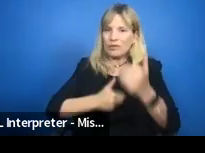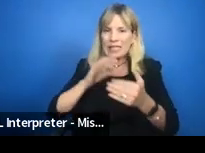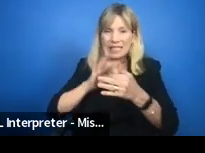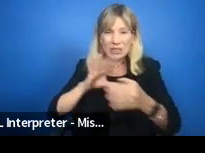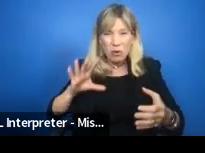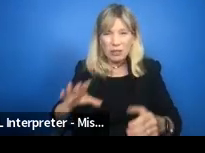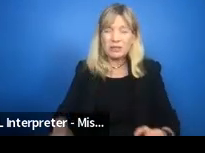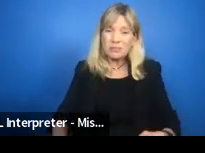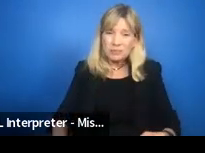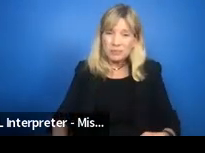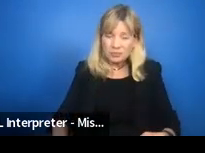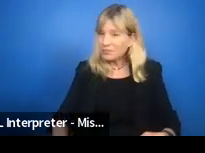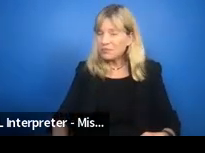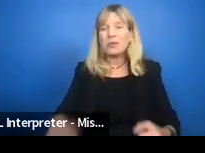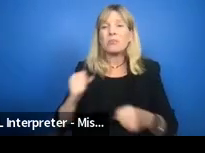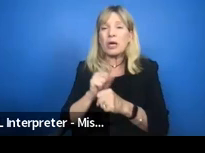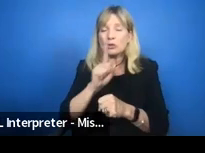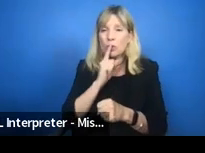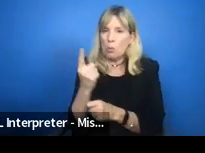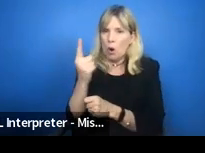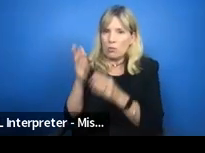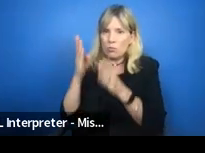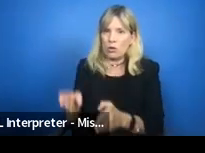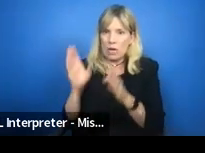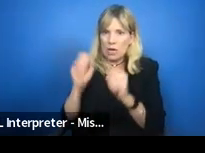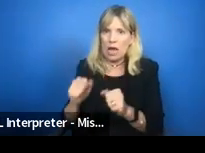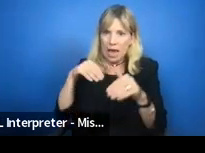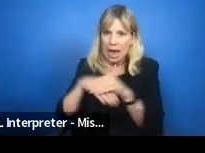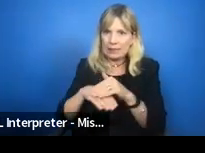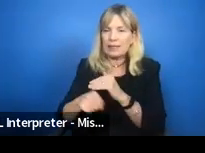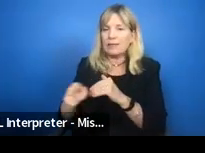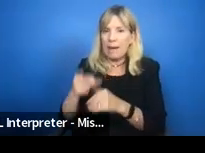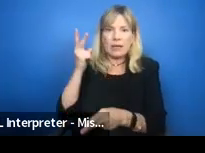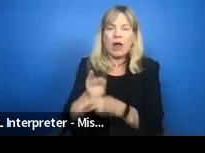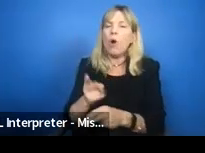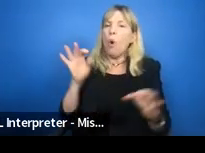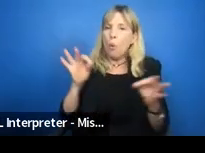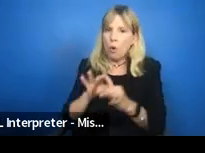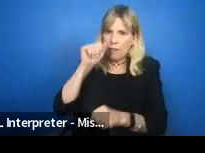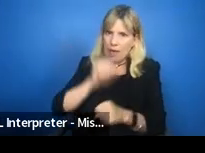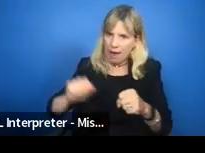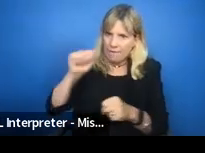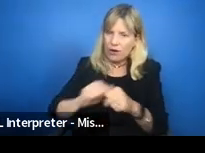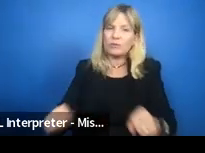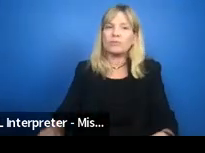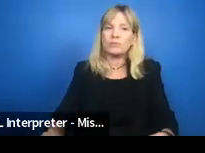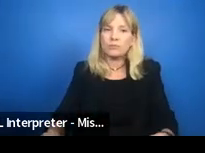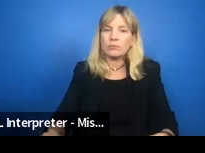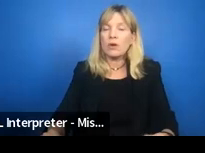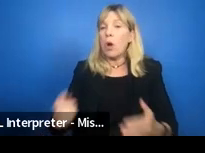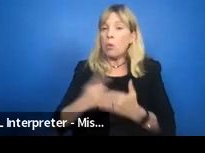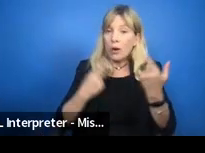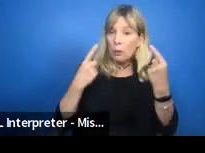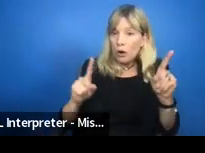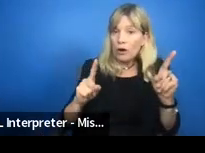disenrollments, just making sure that one person is able to access the care that they need is worth the effort. What worked